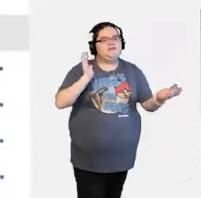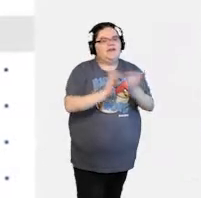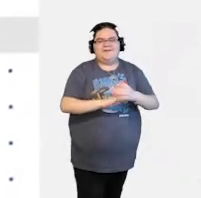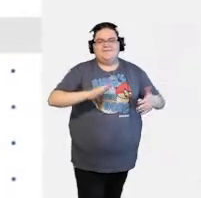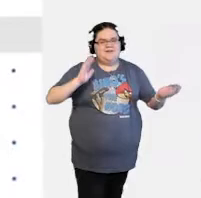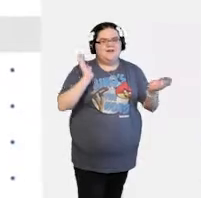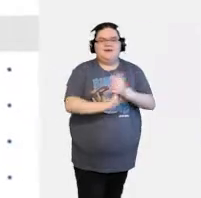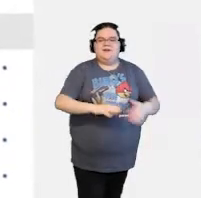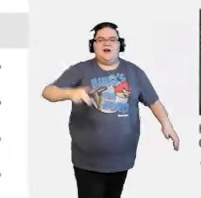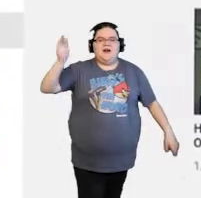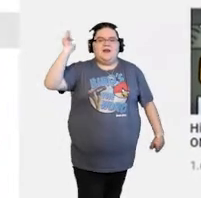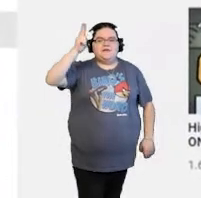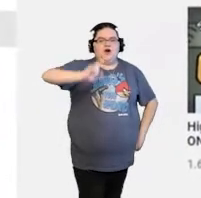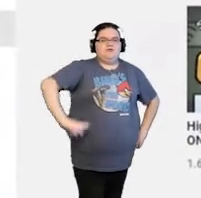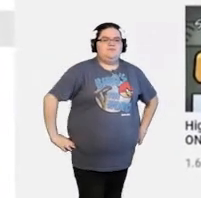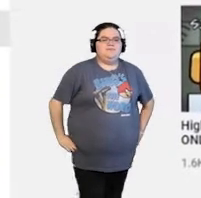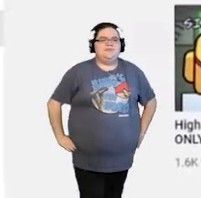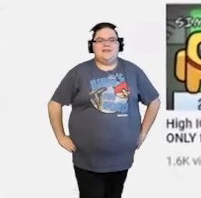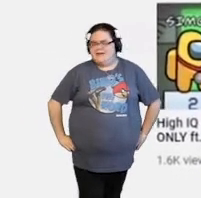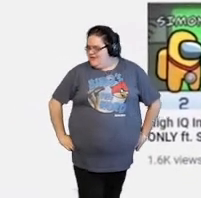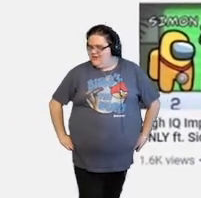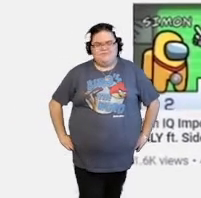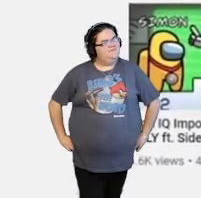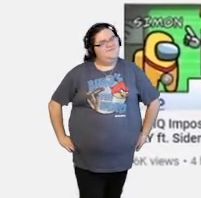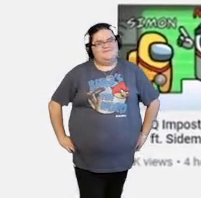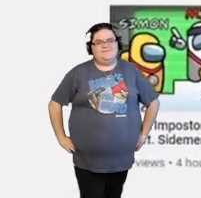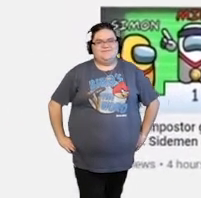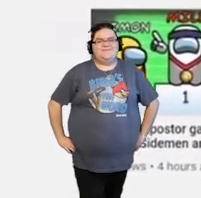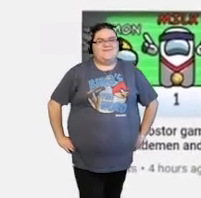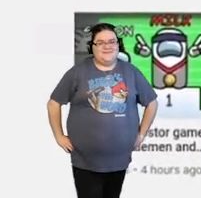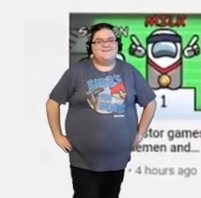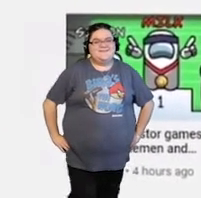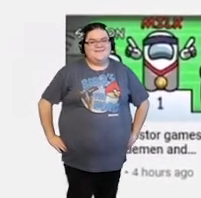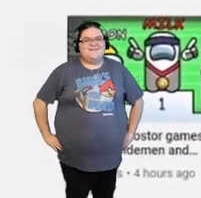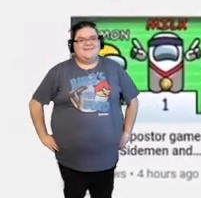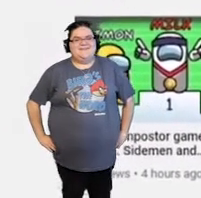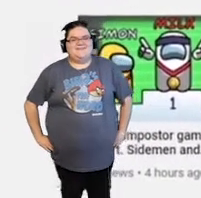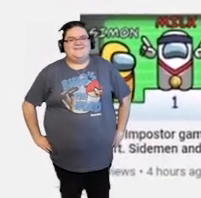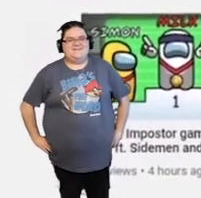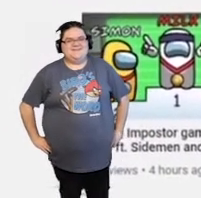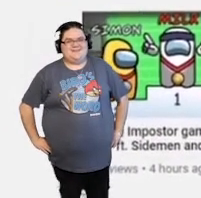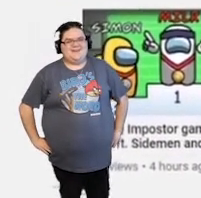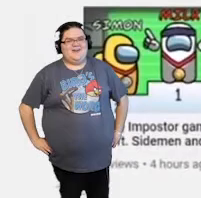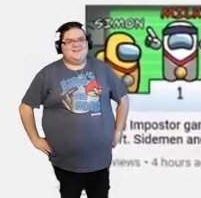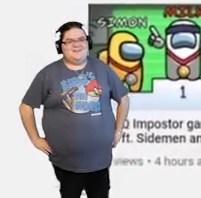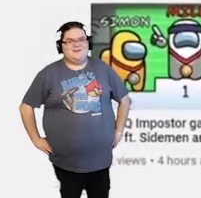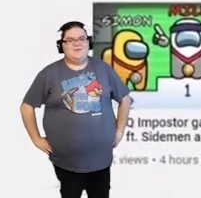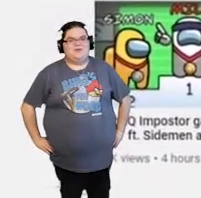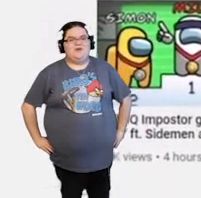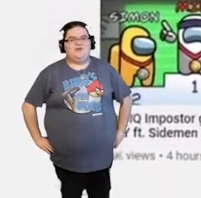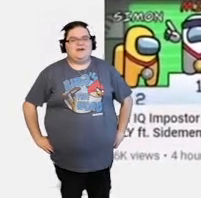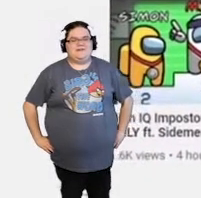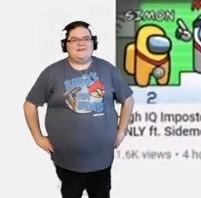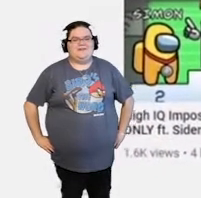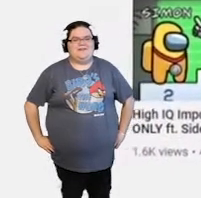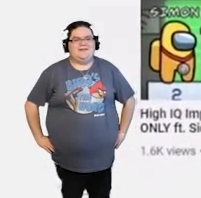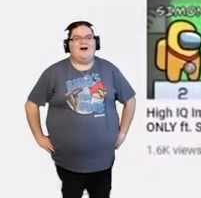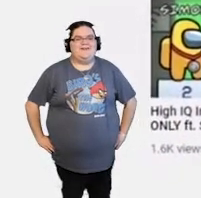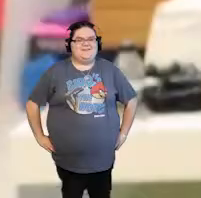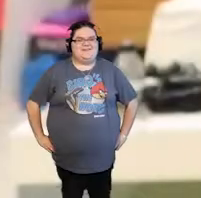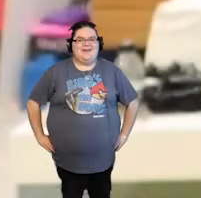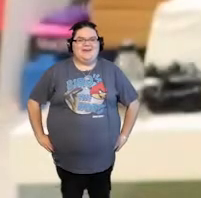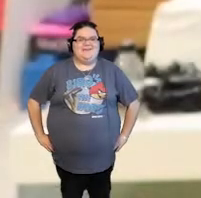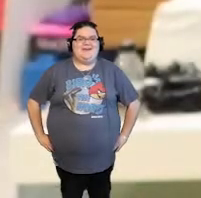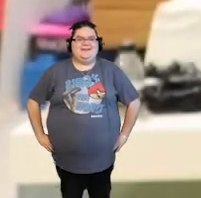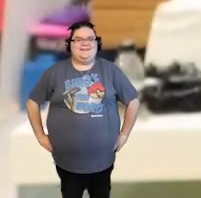let's that. Let's do our team. Subscribe to my team, fam. He's jokes. And whenever me and him are imposters, we easily get